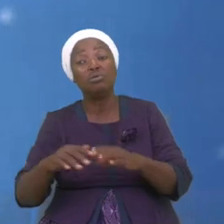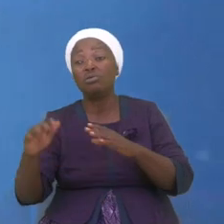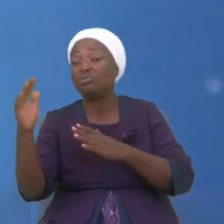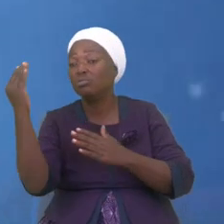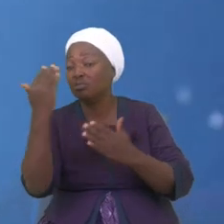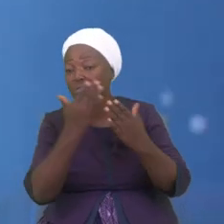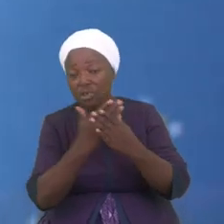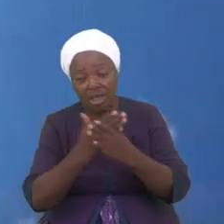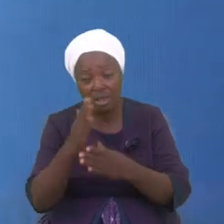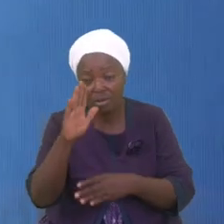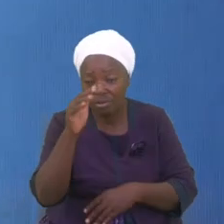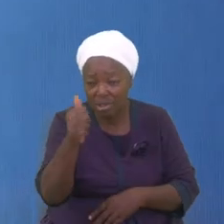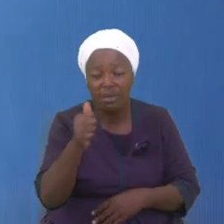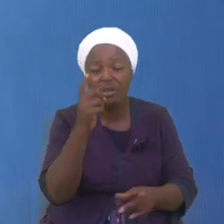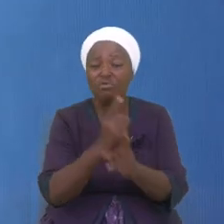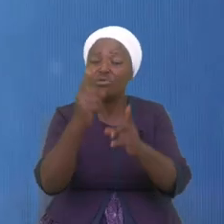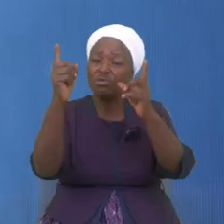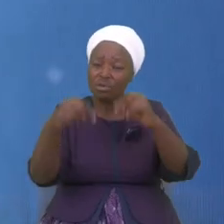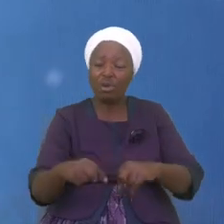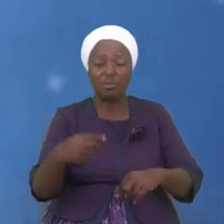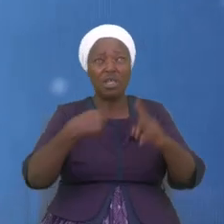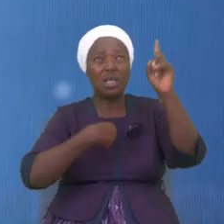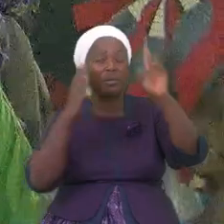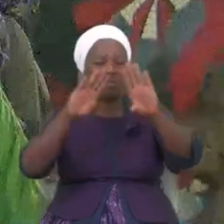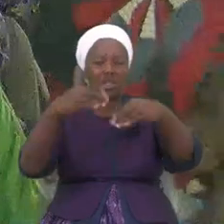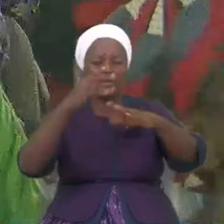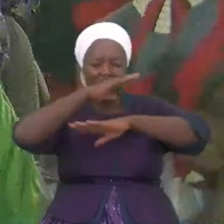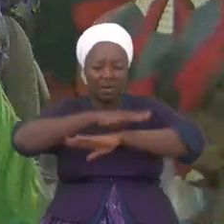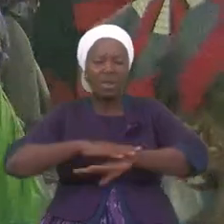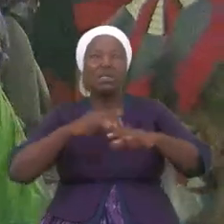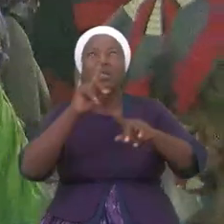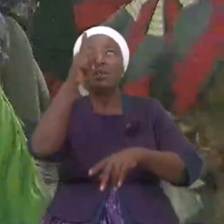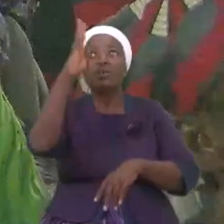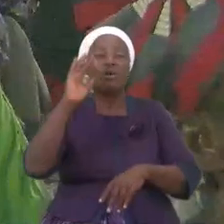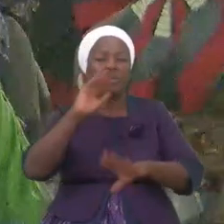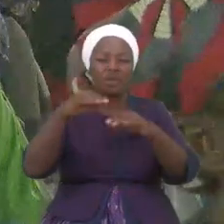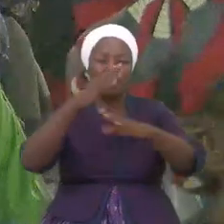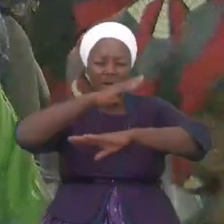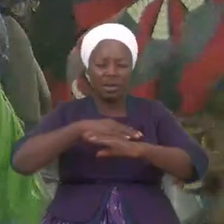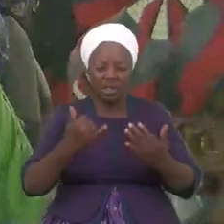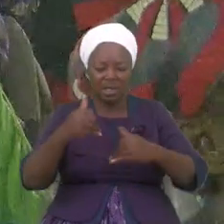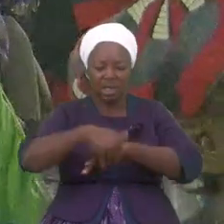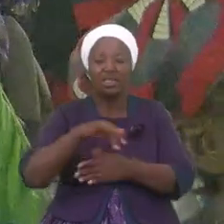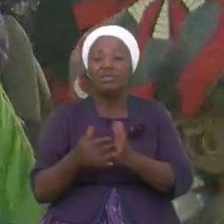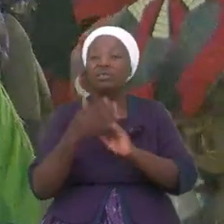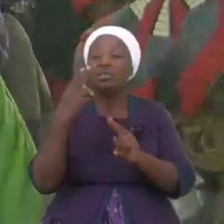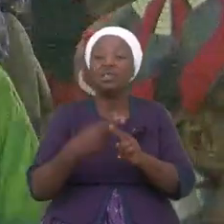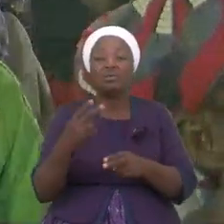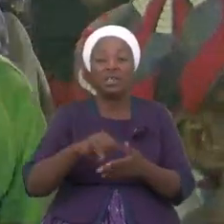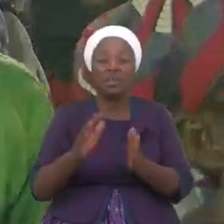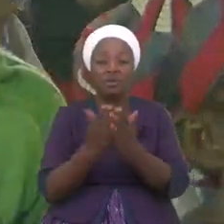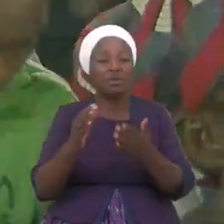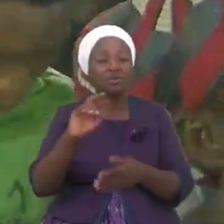come. I will give you rest. He'll give you rest tonight. We're looking at 2 Corinthians chapter